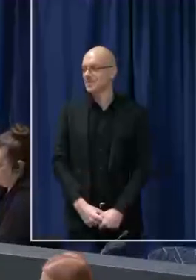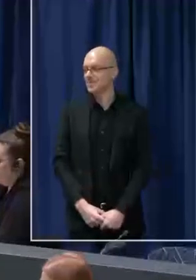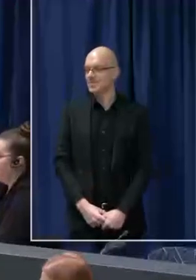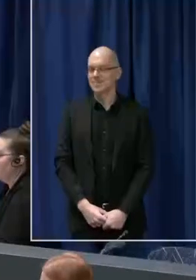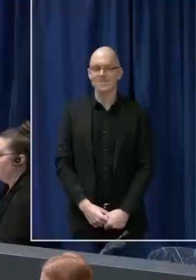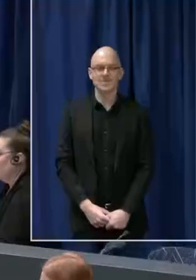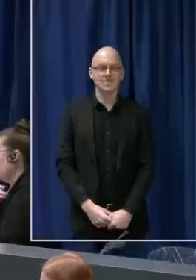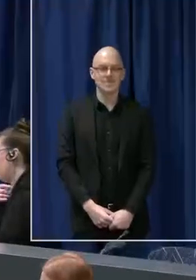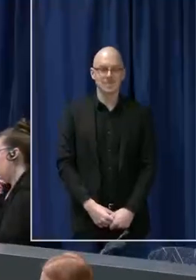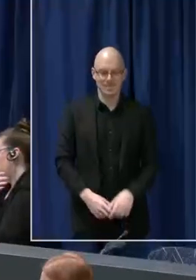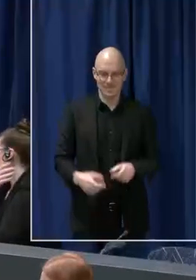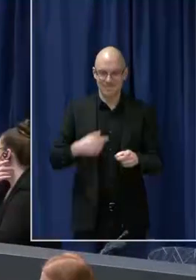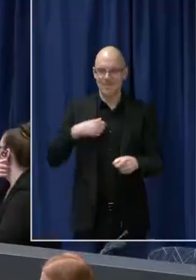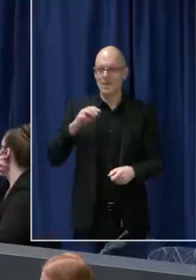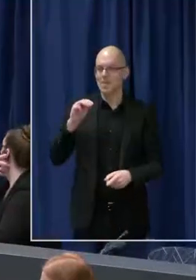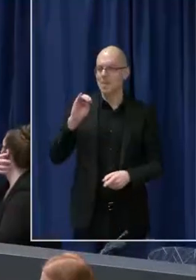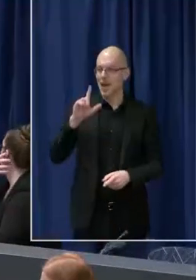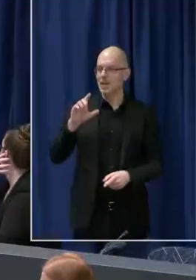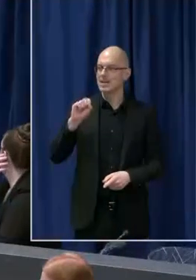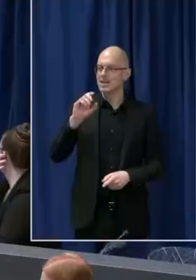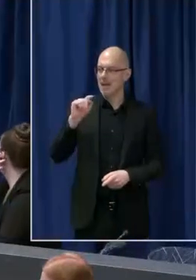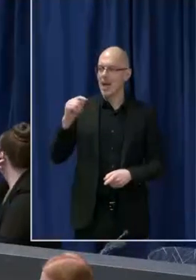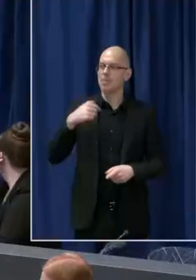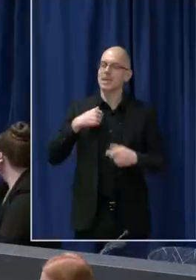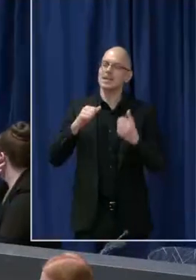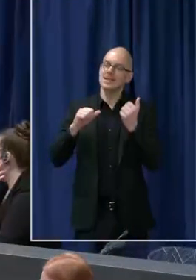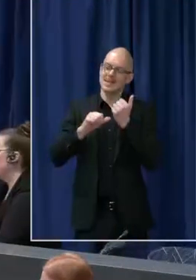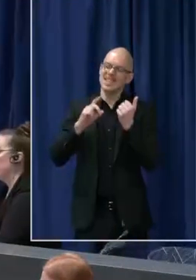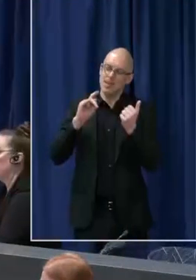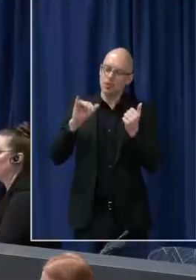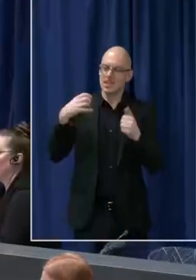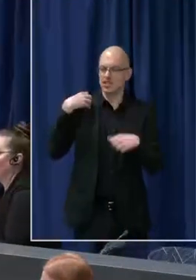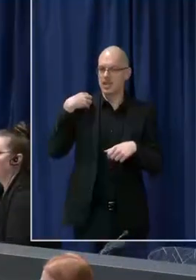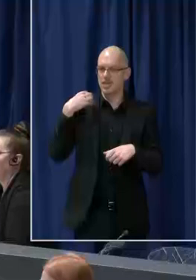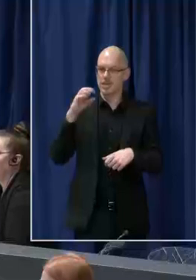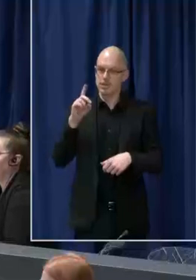Sure. Michael Scott, Deputy Chief in the Disability Rights Office.